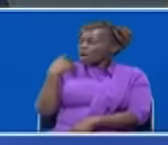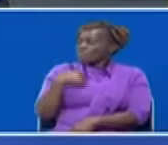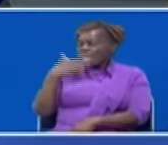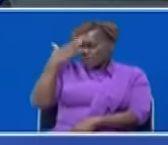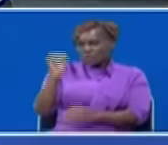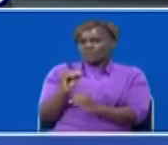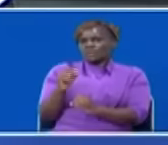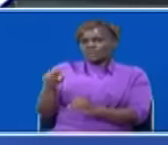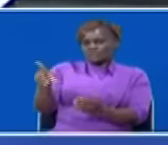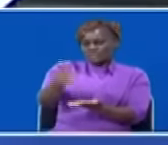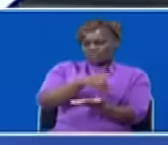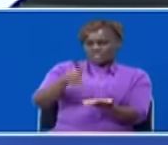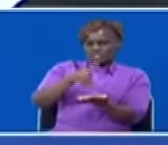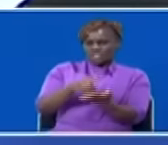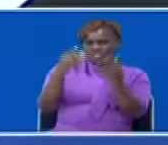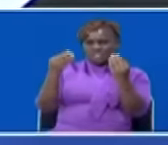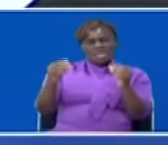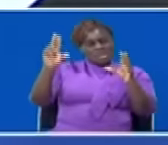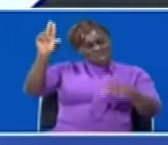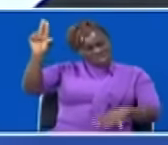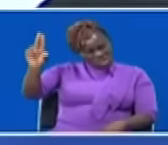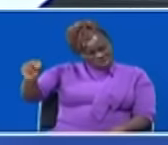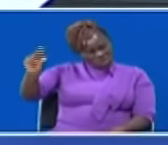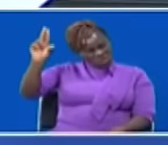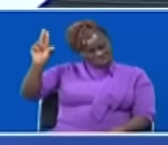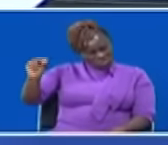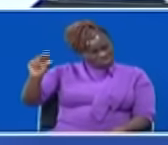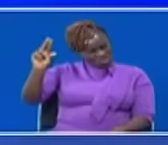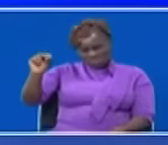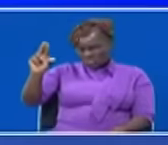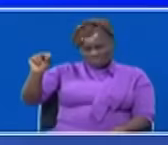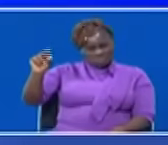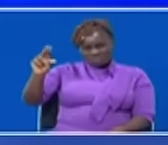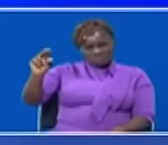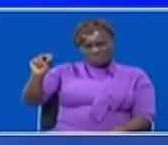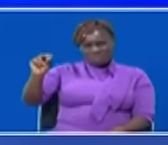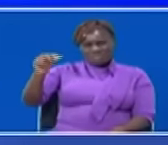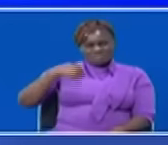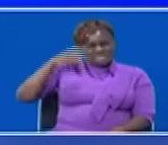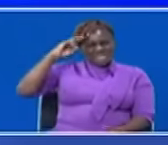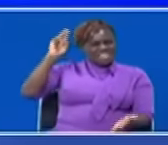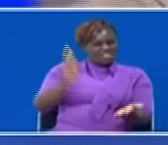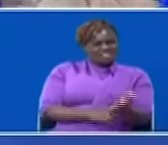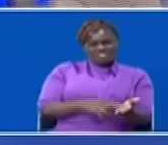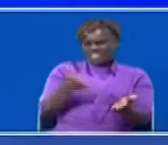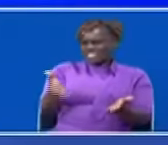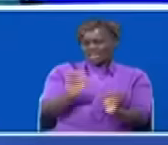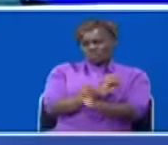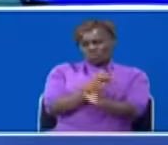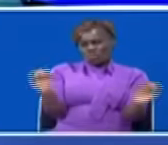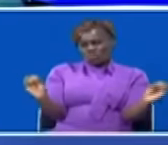the dispute resolution. I will not of your party. I'll really respond. Do you not recognize that role that he plays in